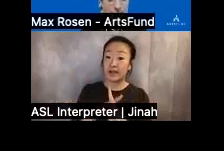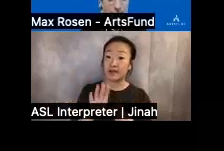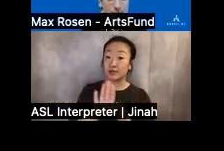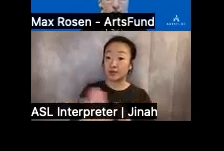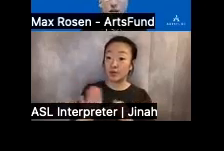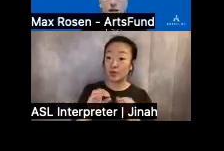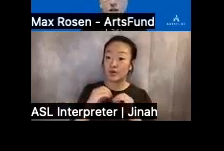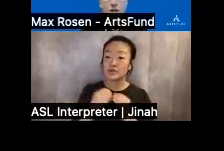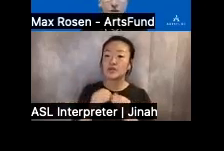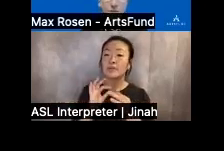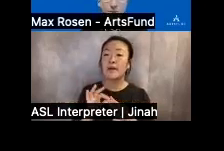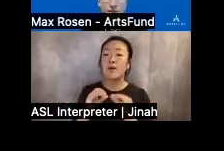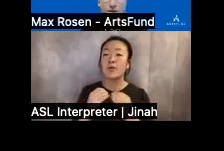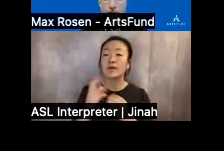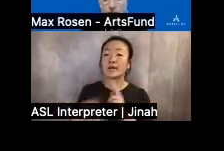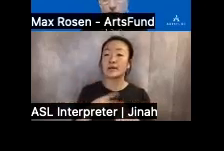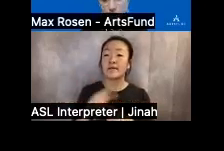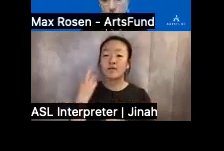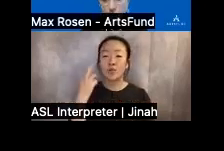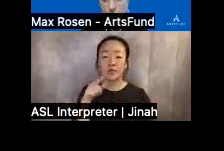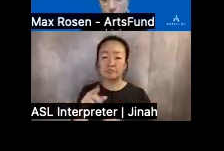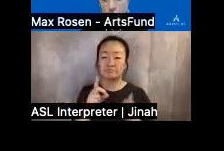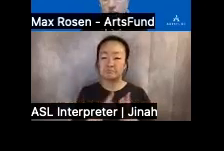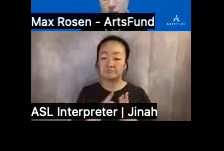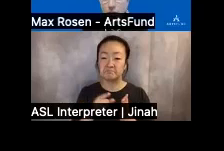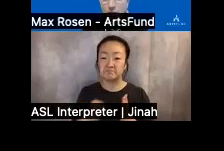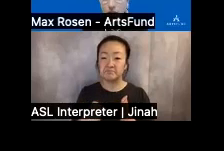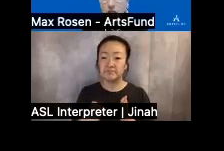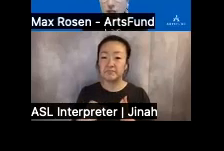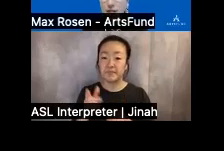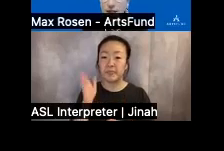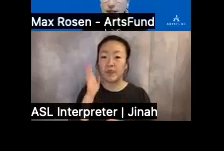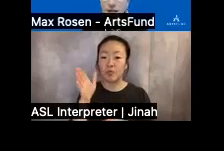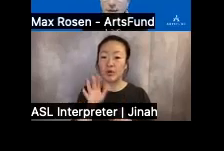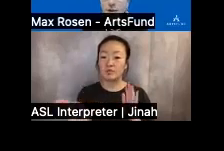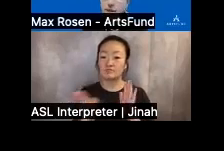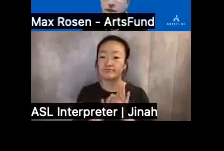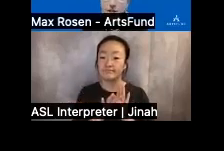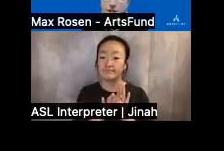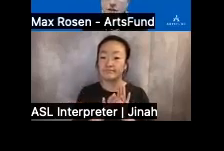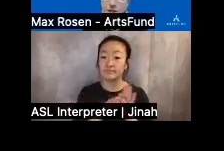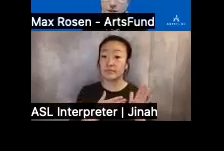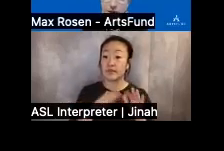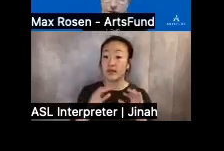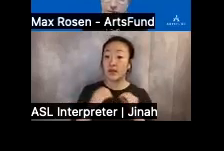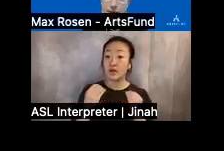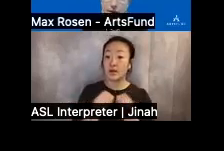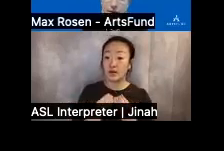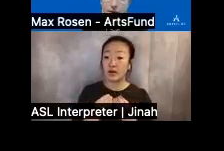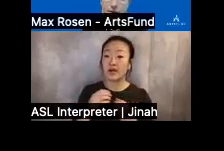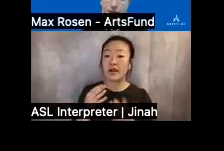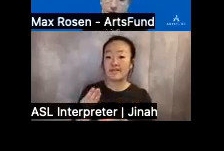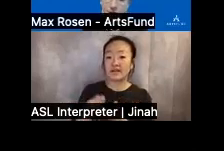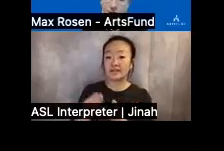type. So for the purpose of this demonstration, I'm going to say that my organization is fiscally sponsored by